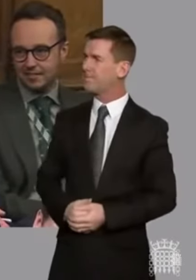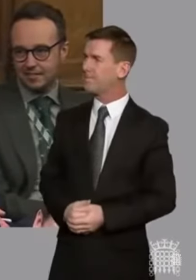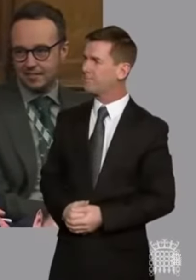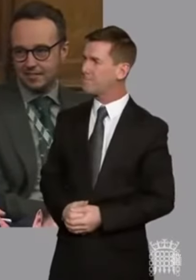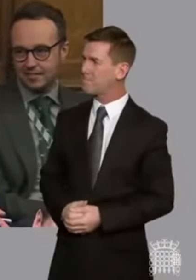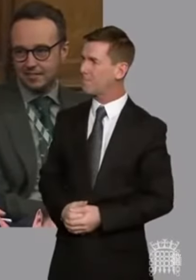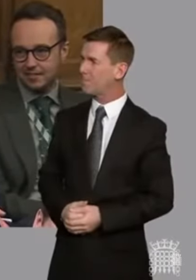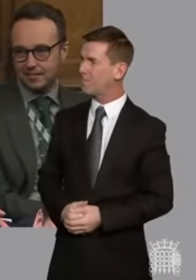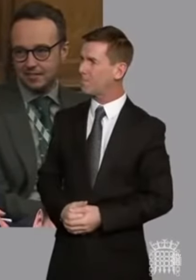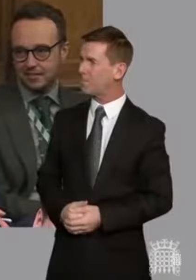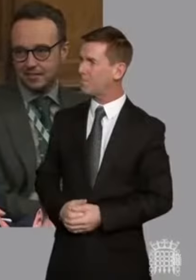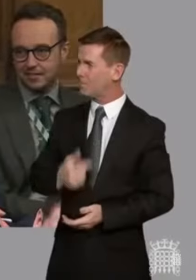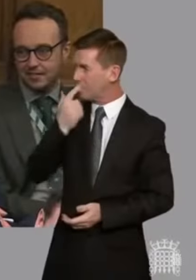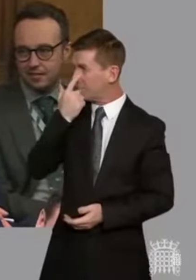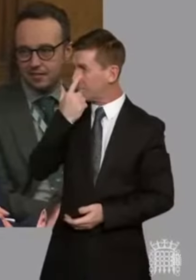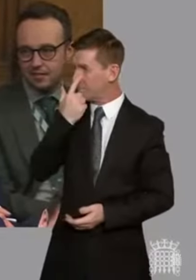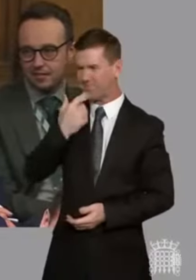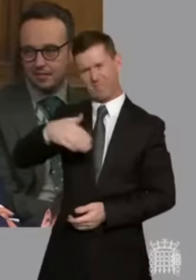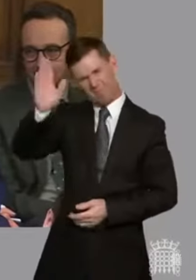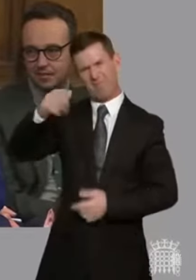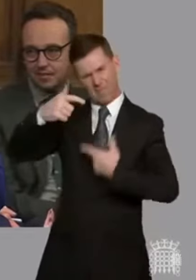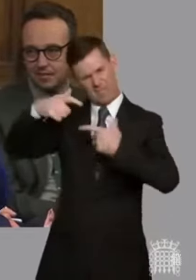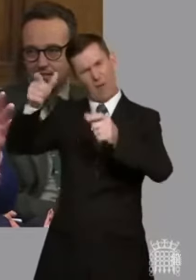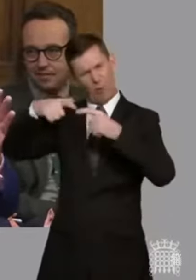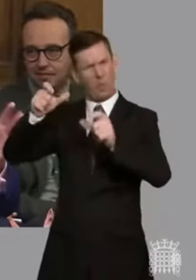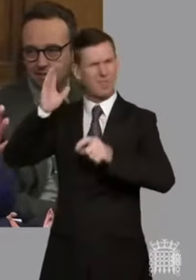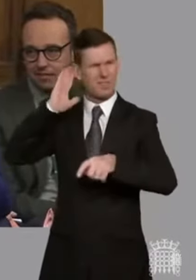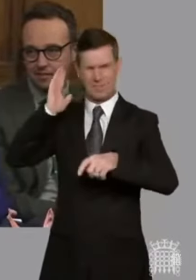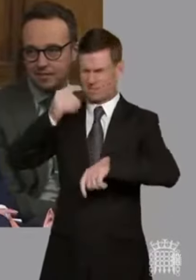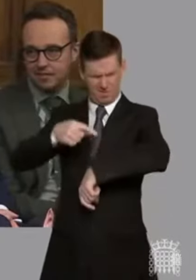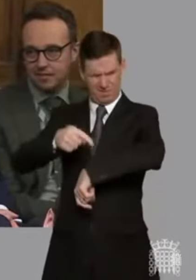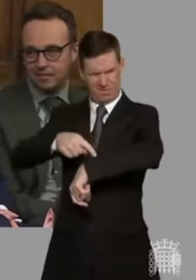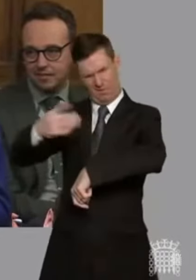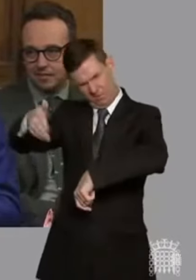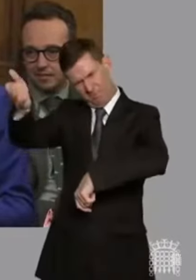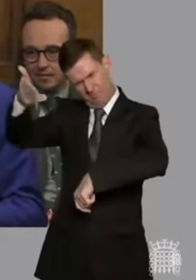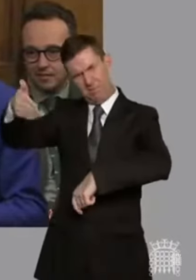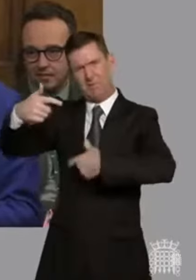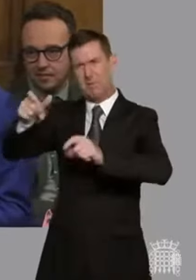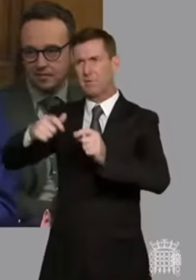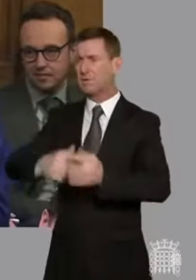I'm sorry, Mr. Speaker. There appears to be some panic on that side of the